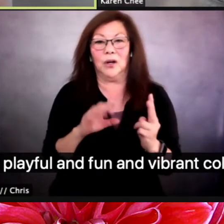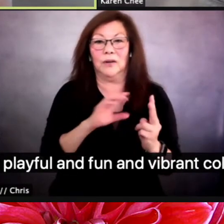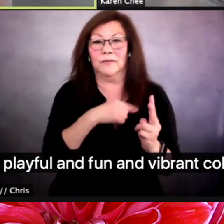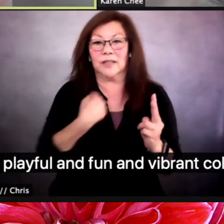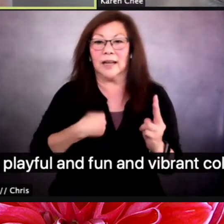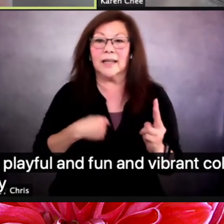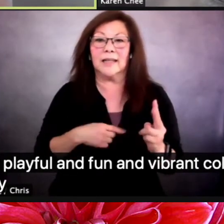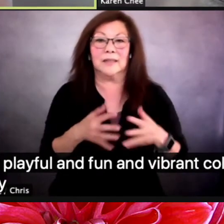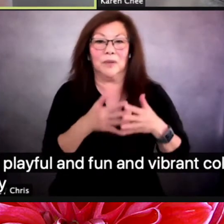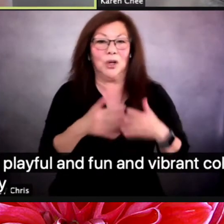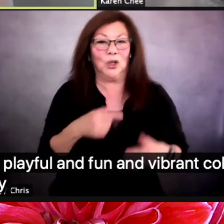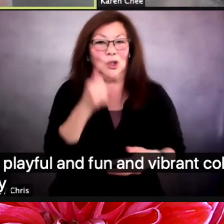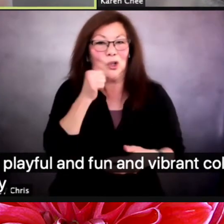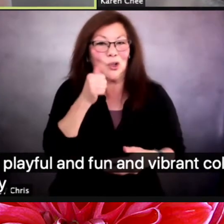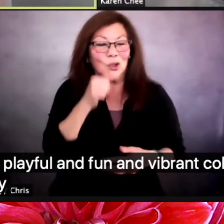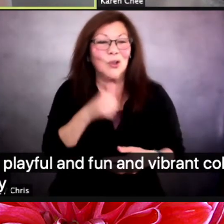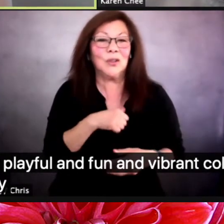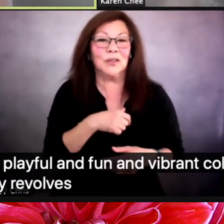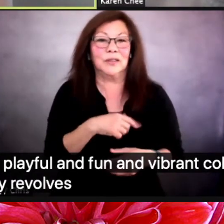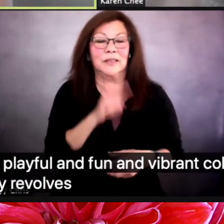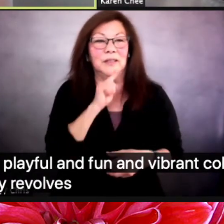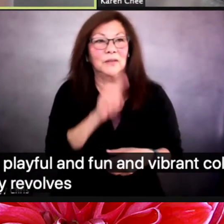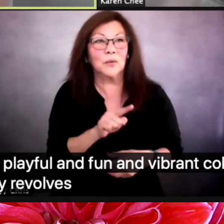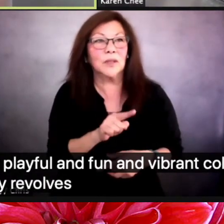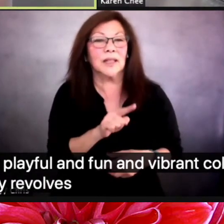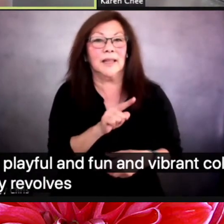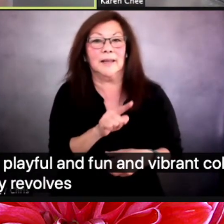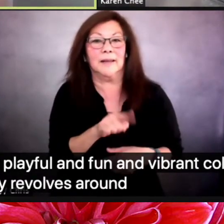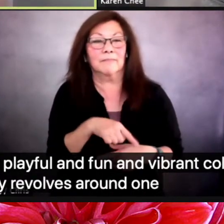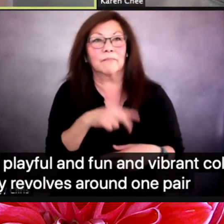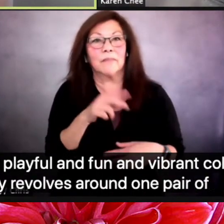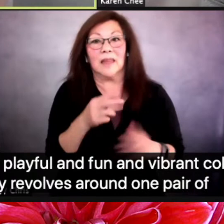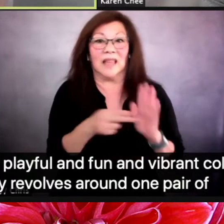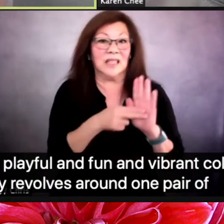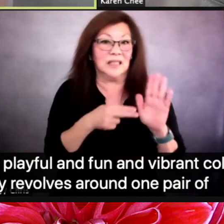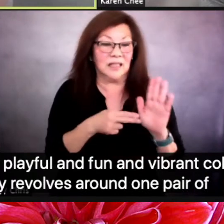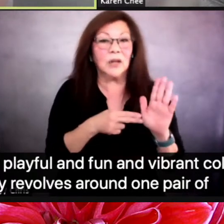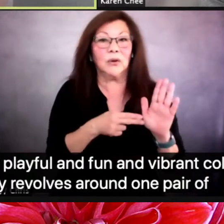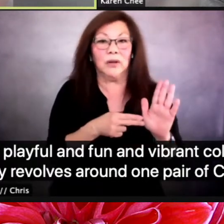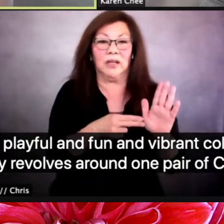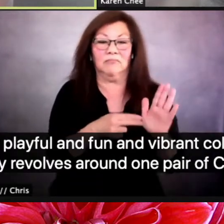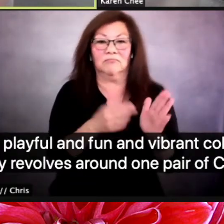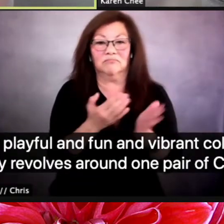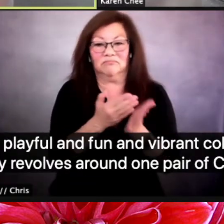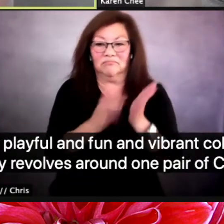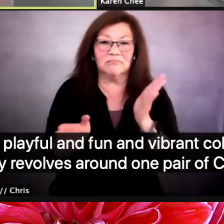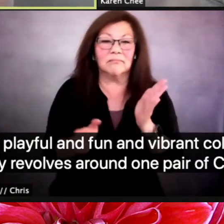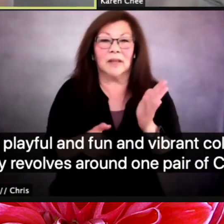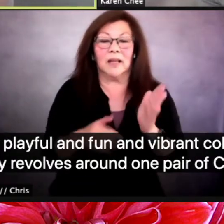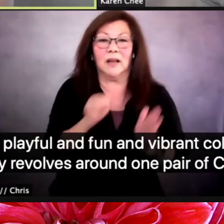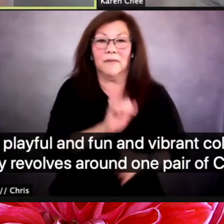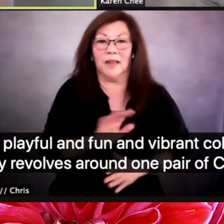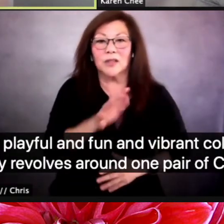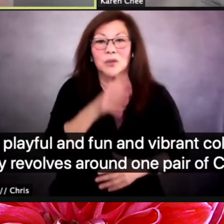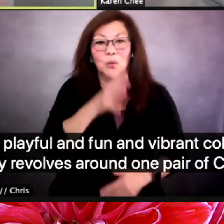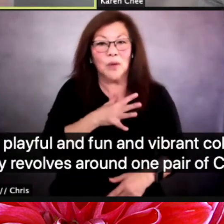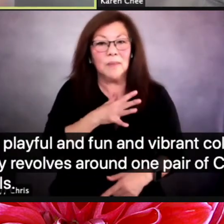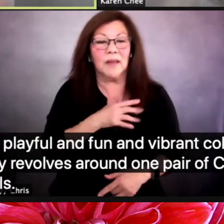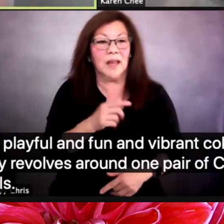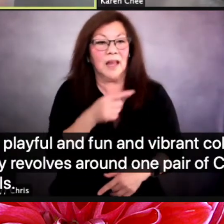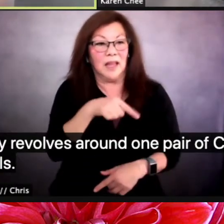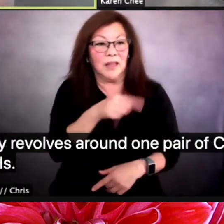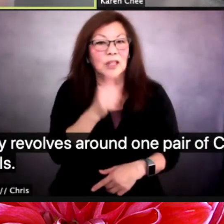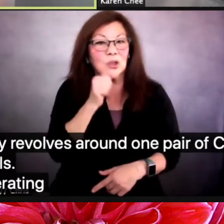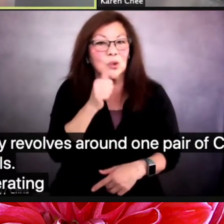American girls, and she's just like eviscerating sort of stereotypes of Asian women. And these girls like